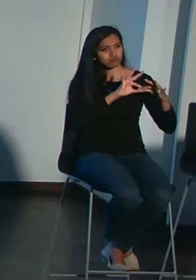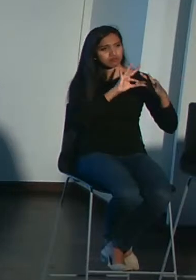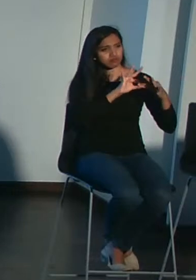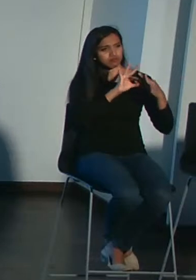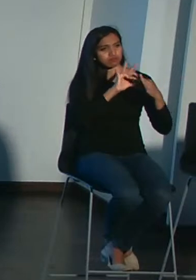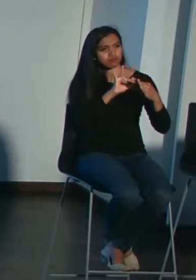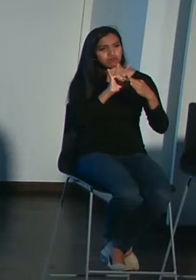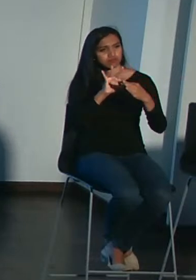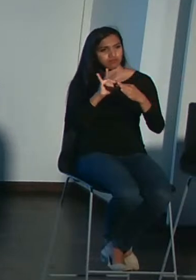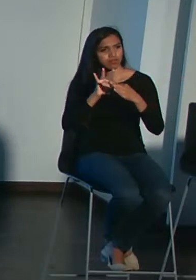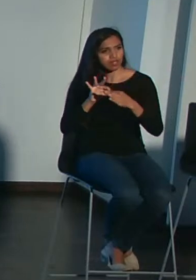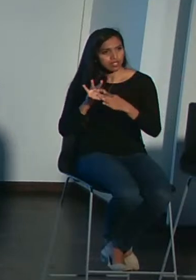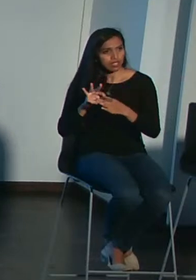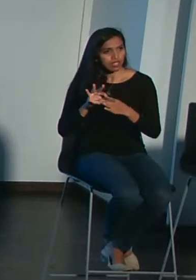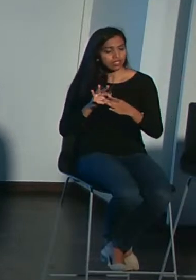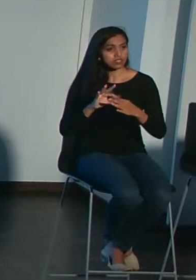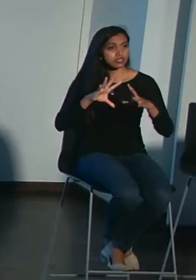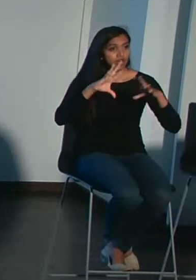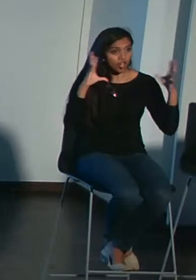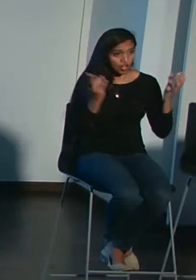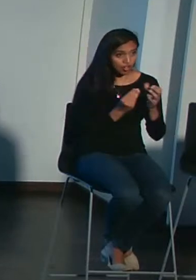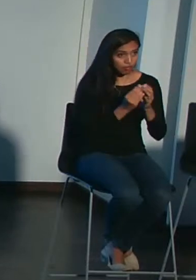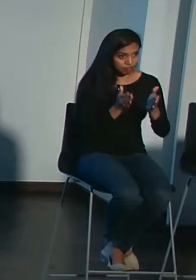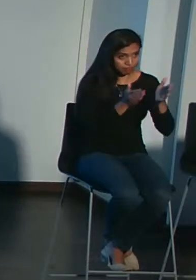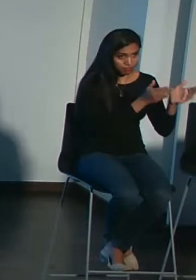And at the same time,